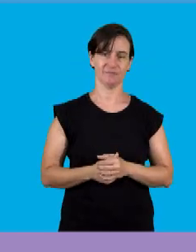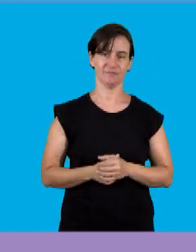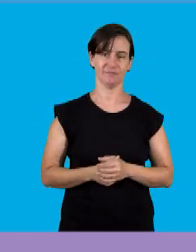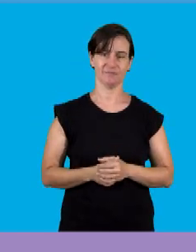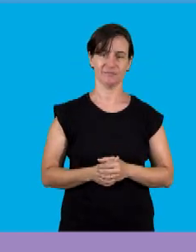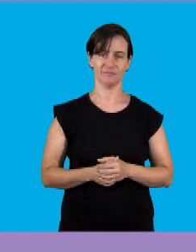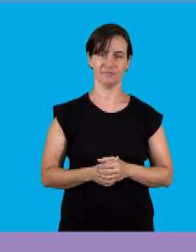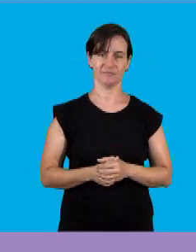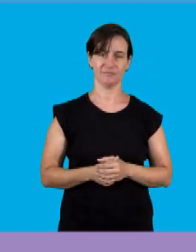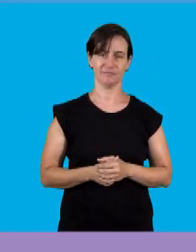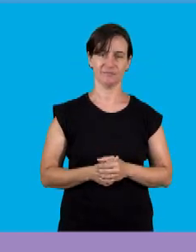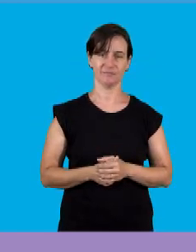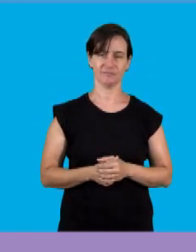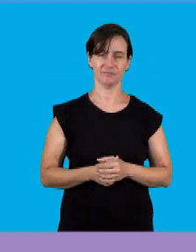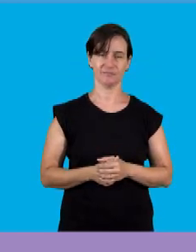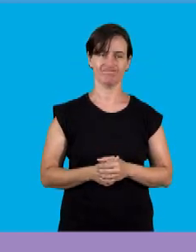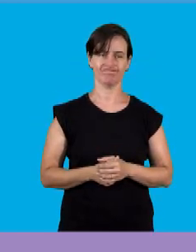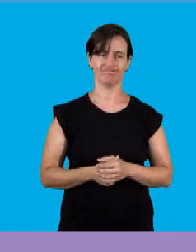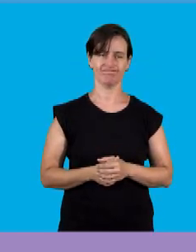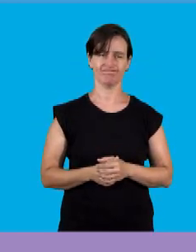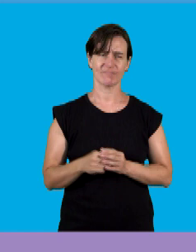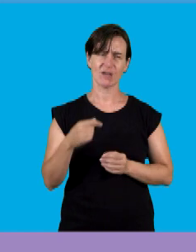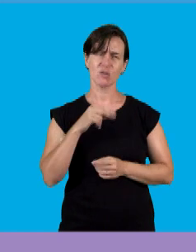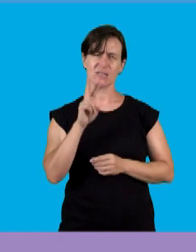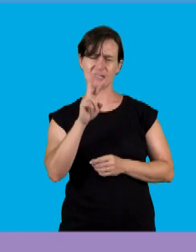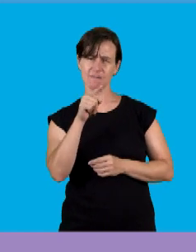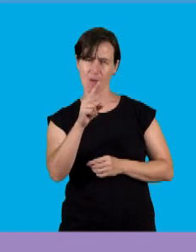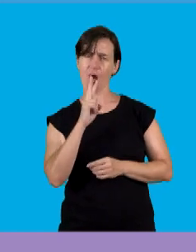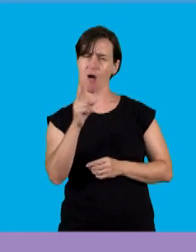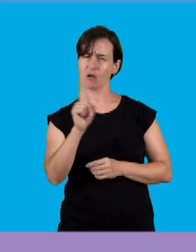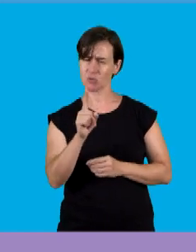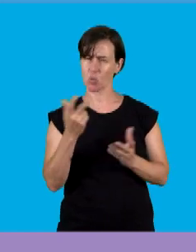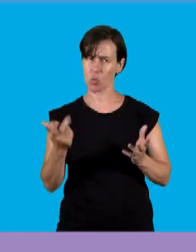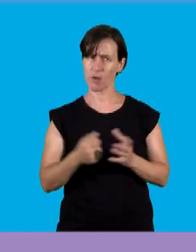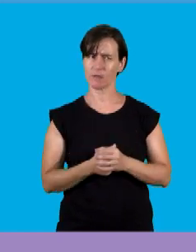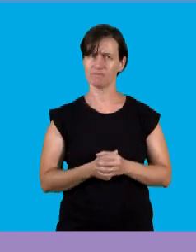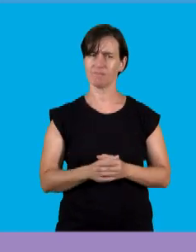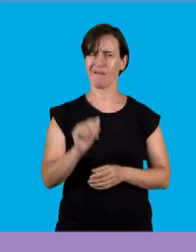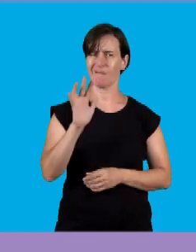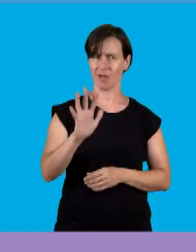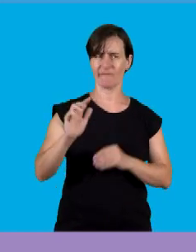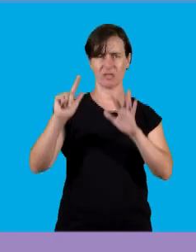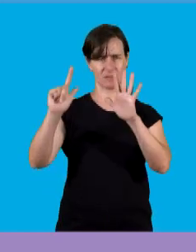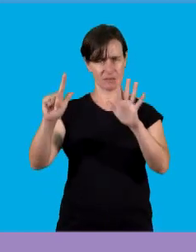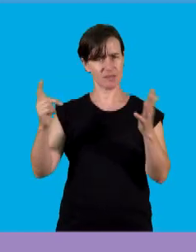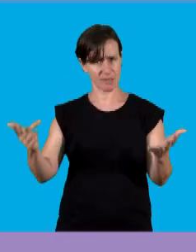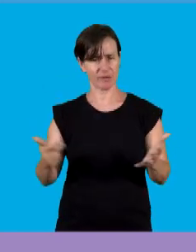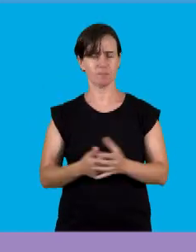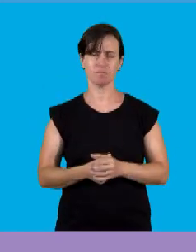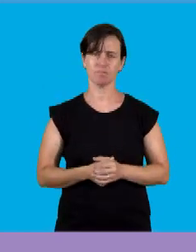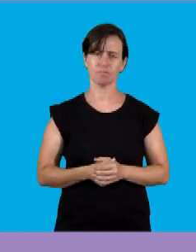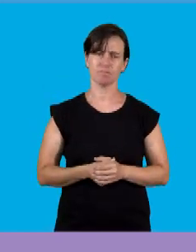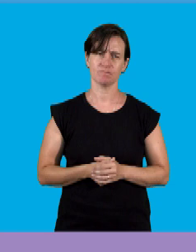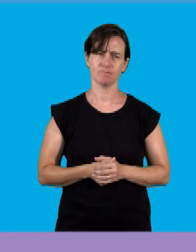exponent 7. Now, look at that answer that we got. So we got 5